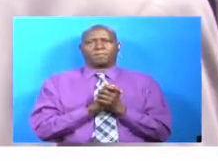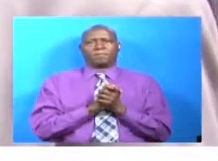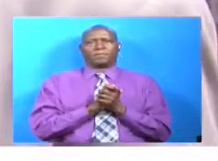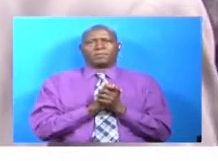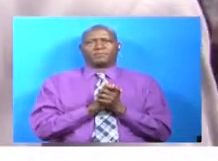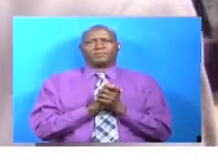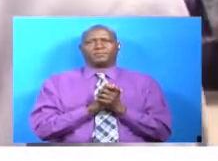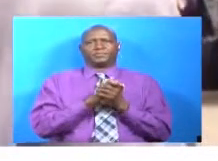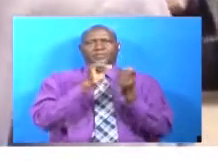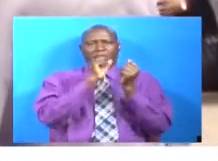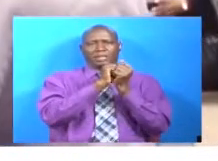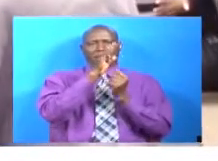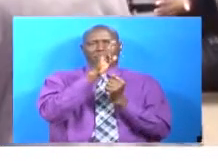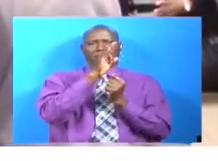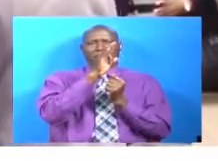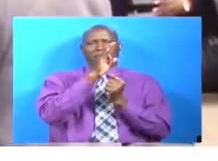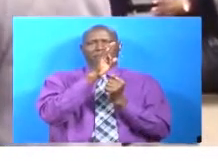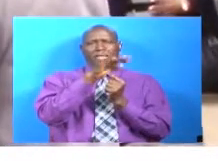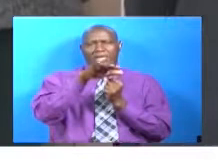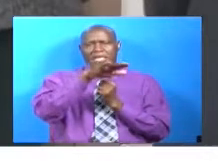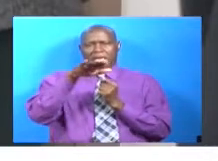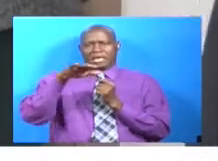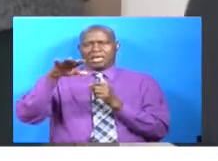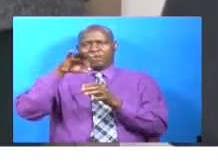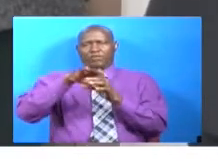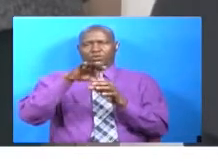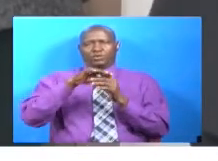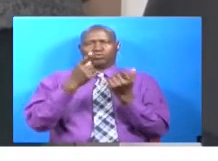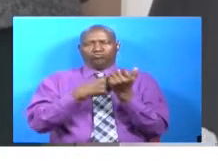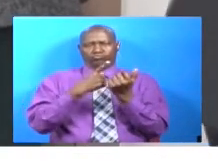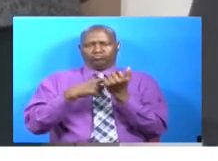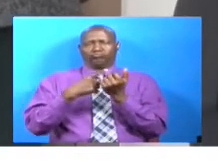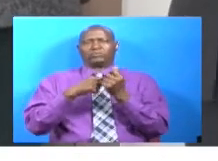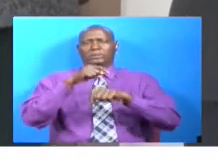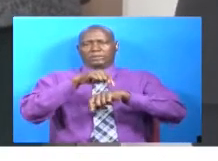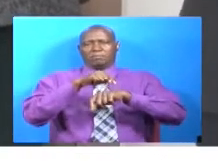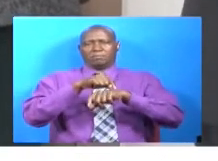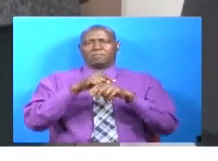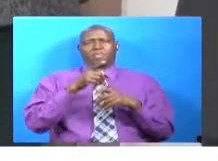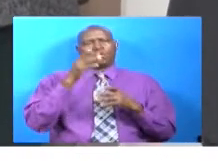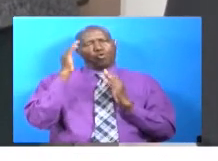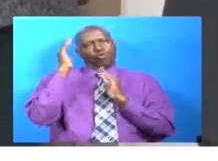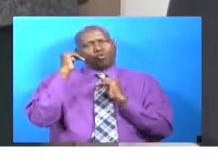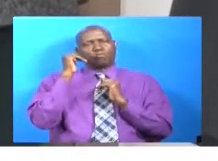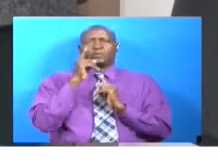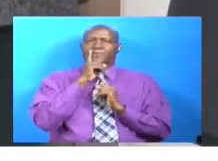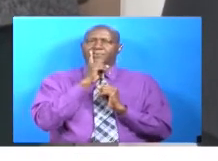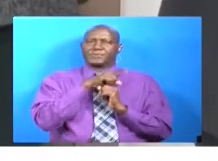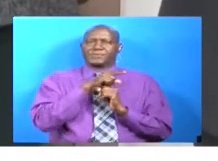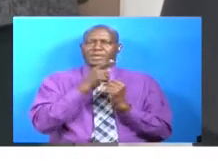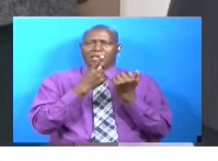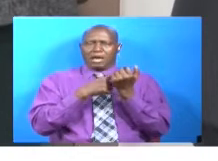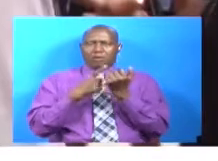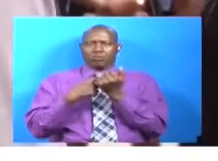na utapata kwamba kuhesabu itachukua wakati. Tunatarajia kumalizika kwa kupiga kuhesabu